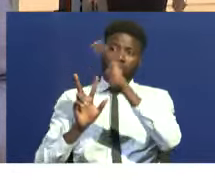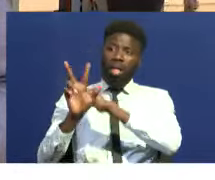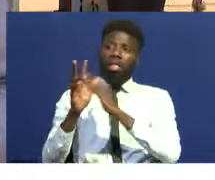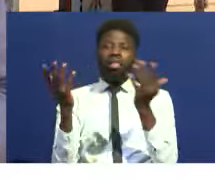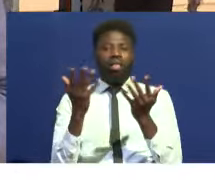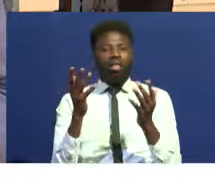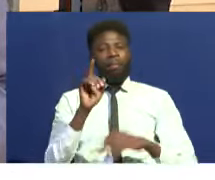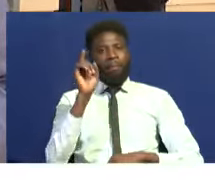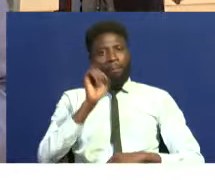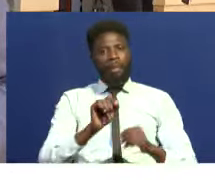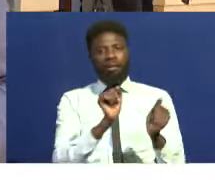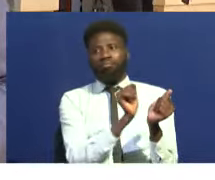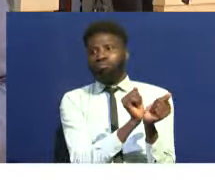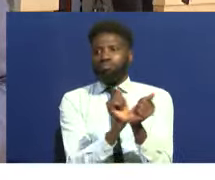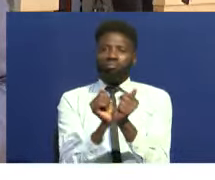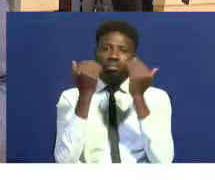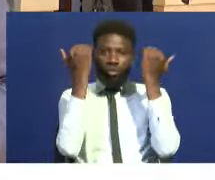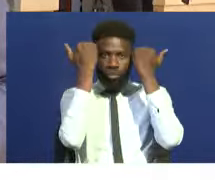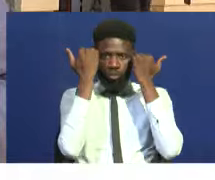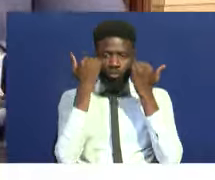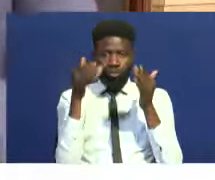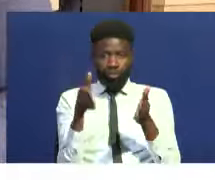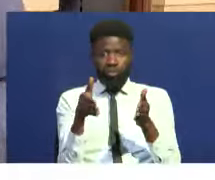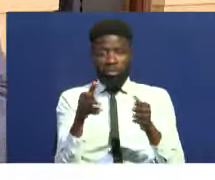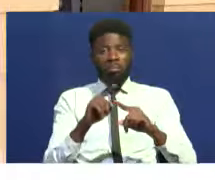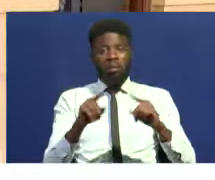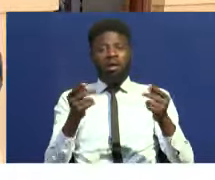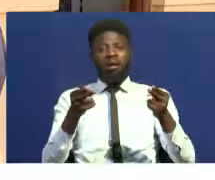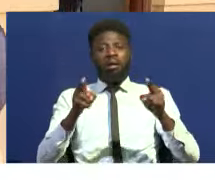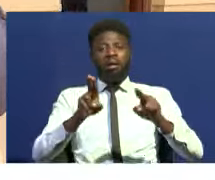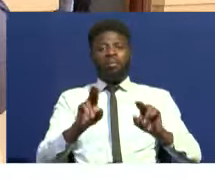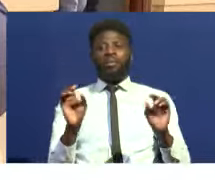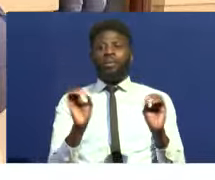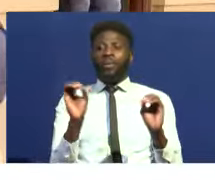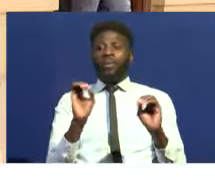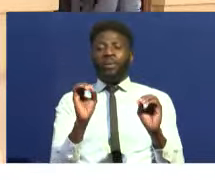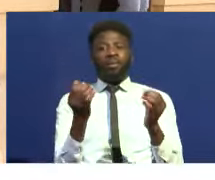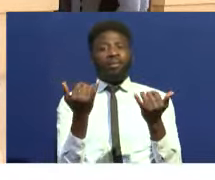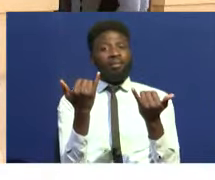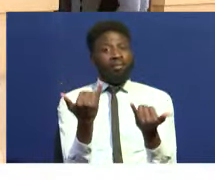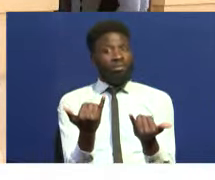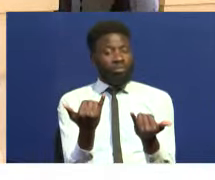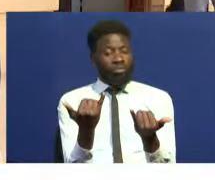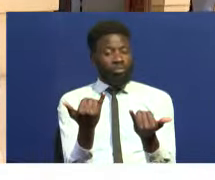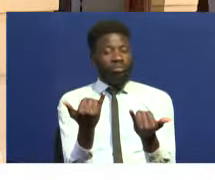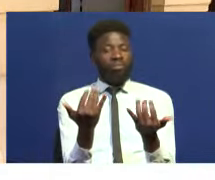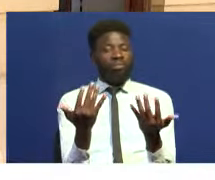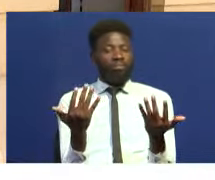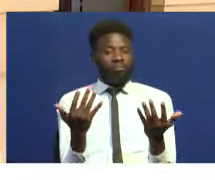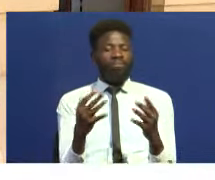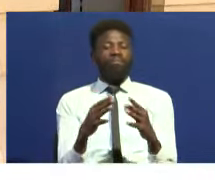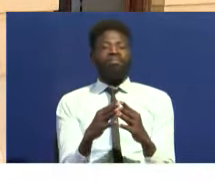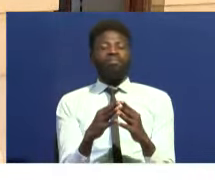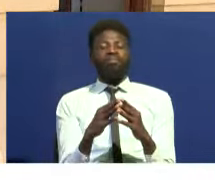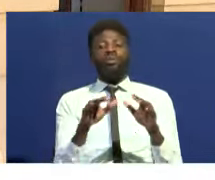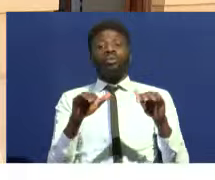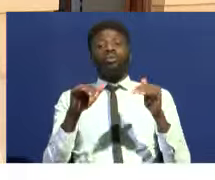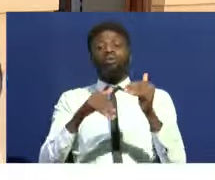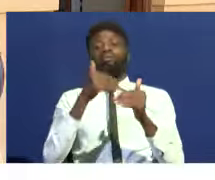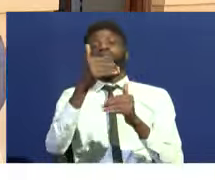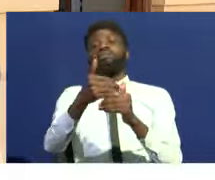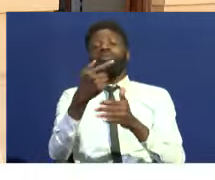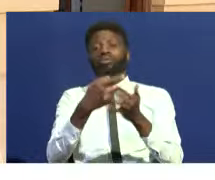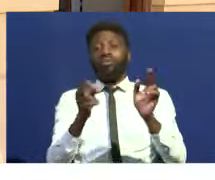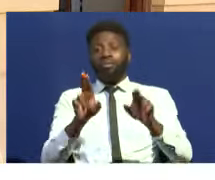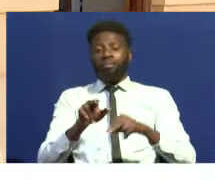Today not happened, and it now becomes what is next. First of all, Bentroy, let me explain to you that a